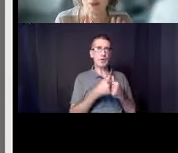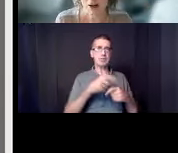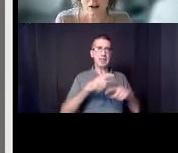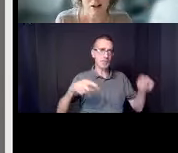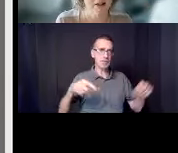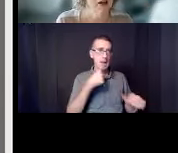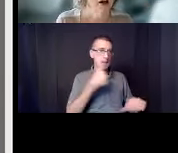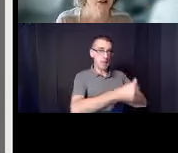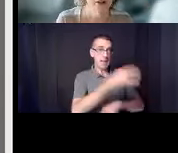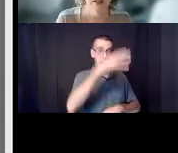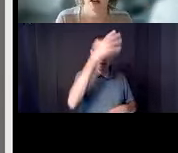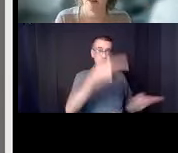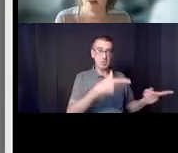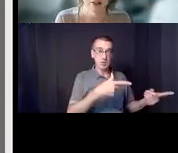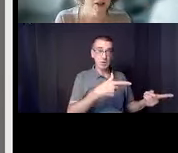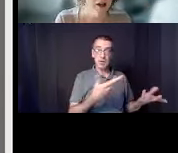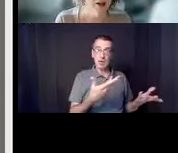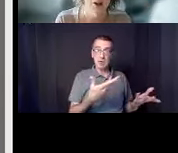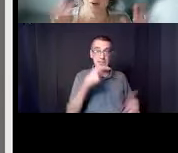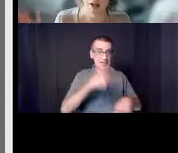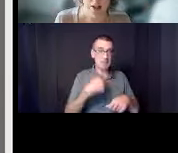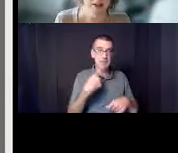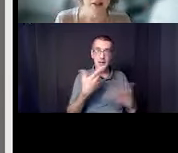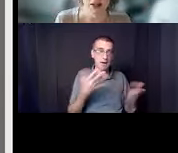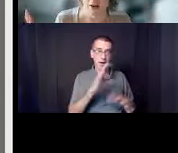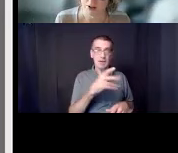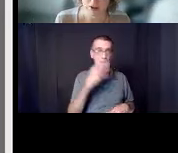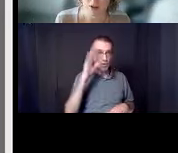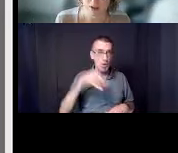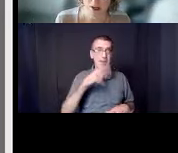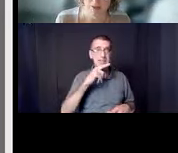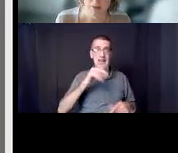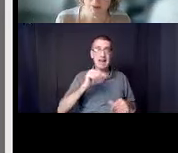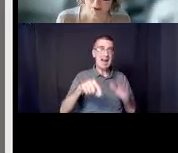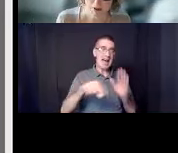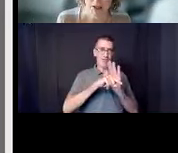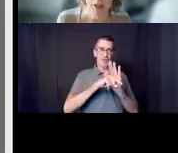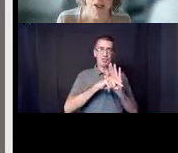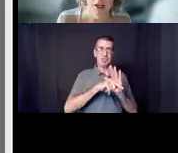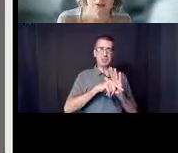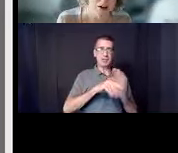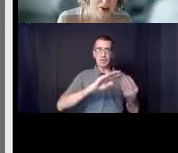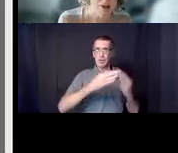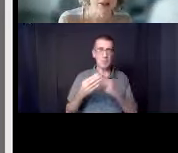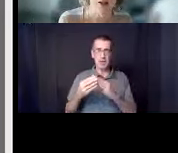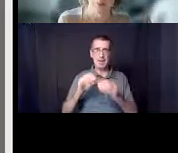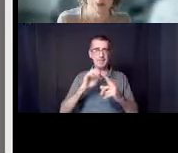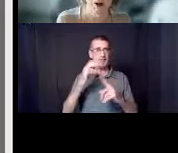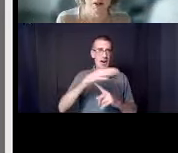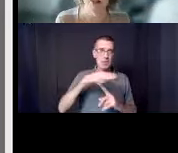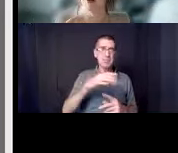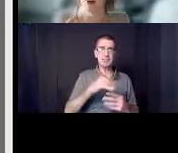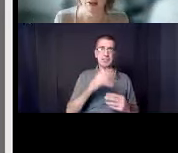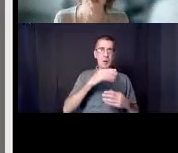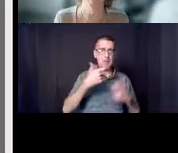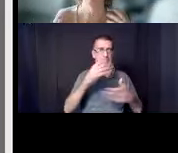blame the parents? This is a time to say, you know what, it's these adverse community environments that are a big part